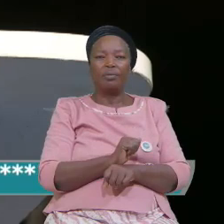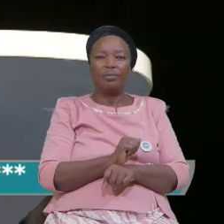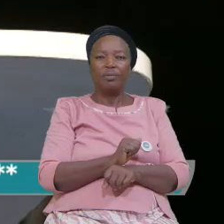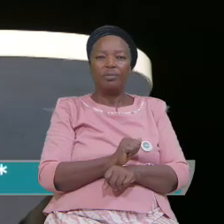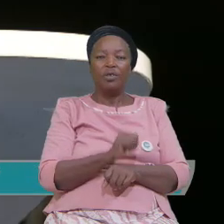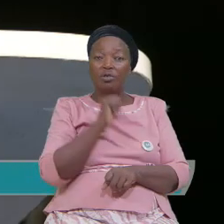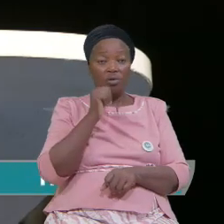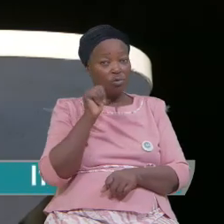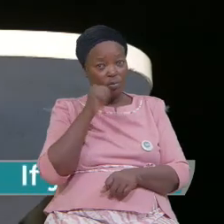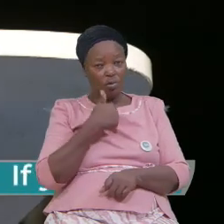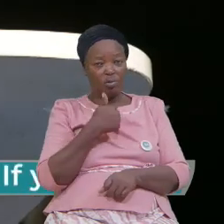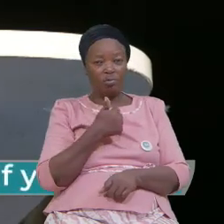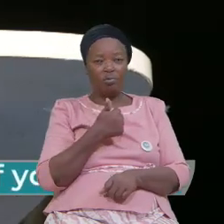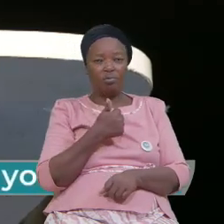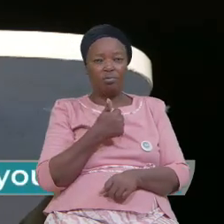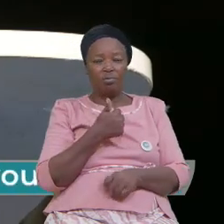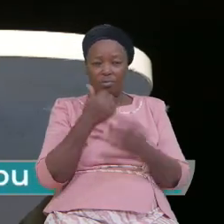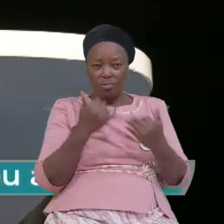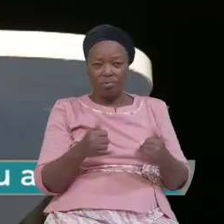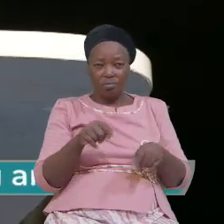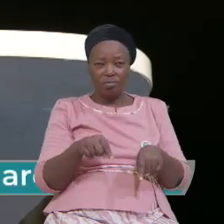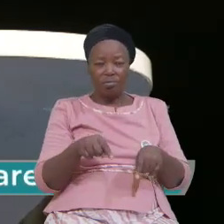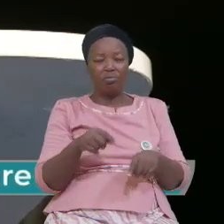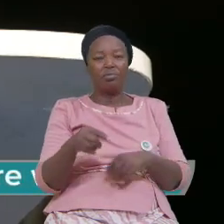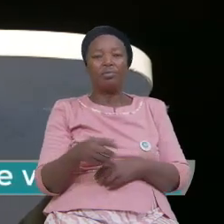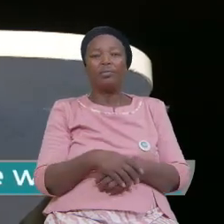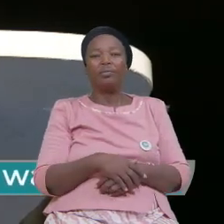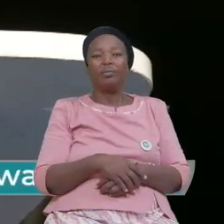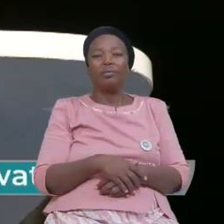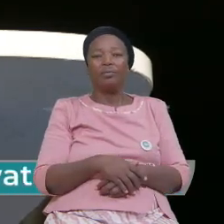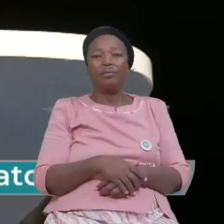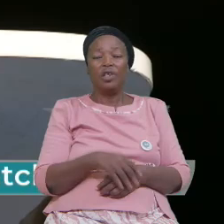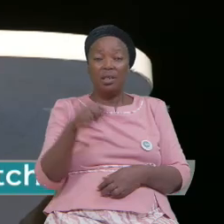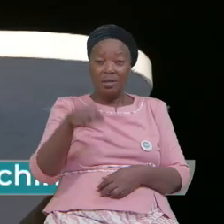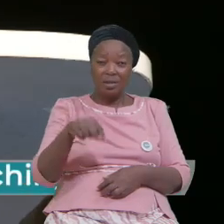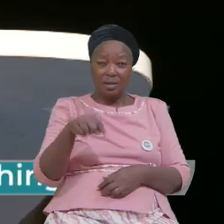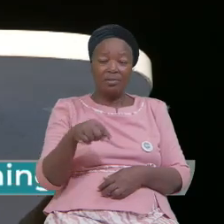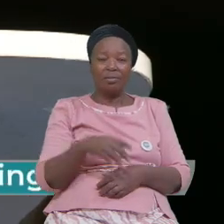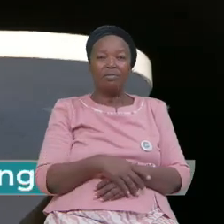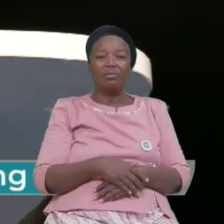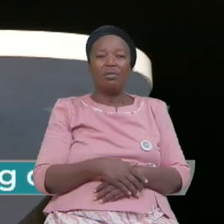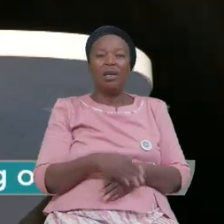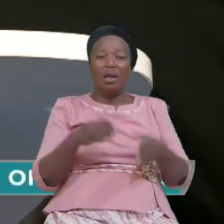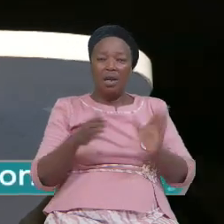tomorrow, today. Let ushers, choir,